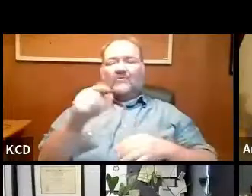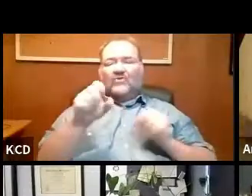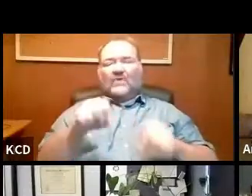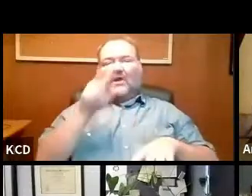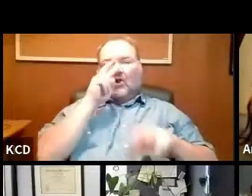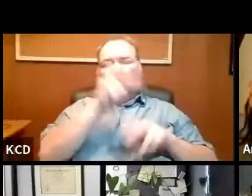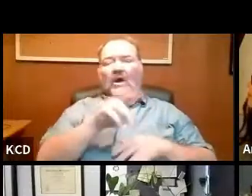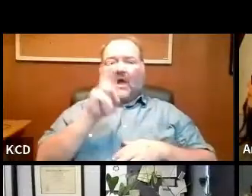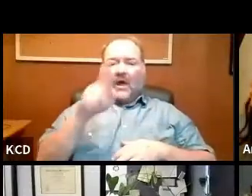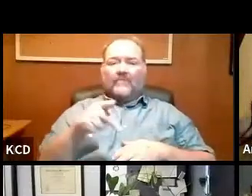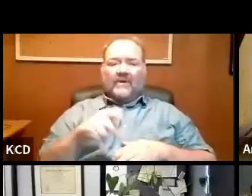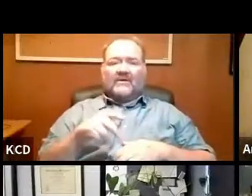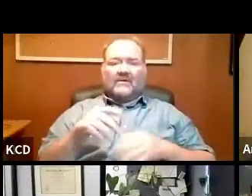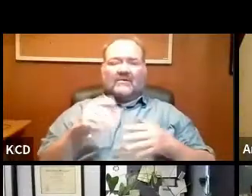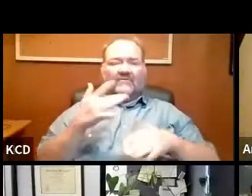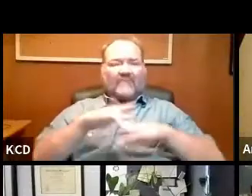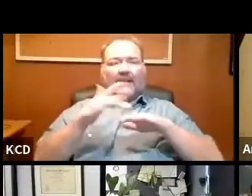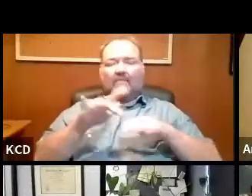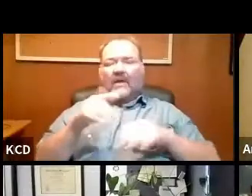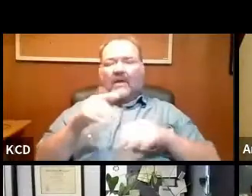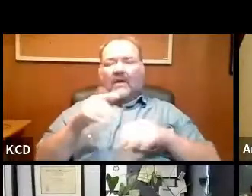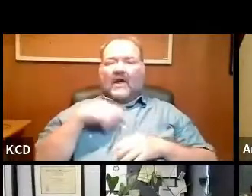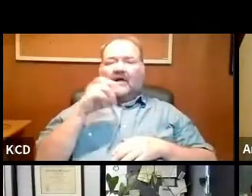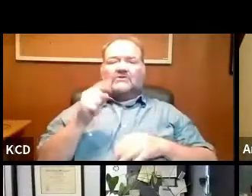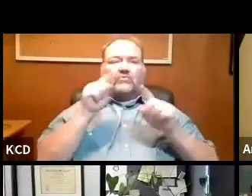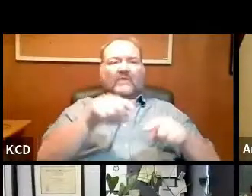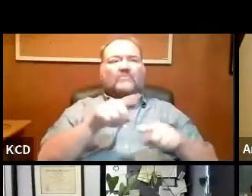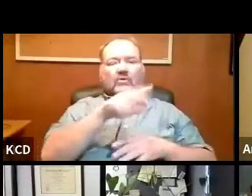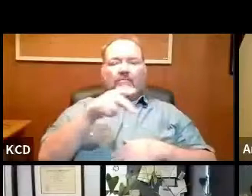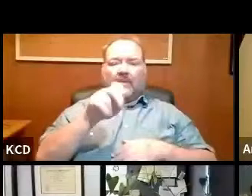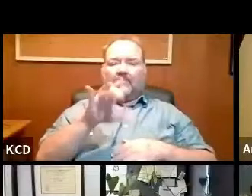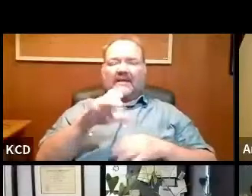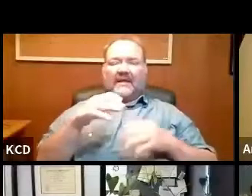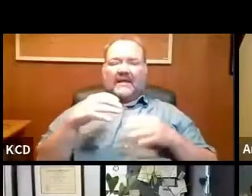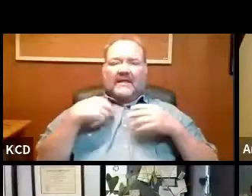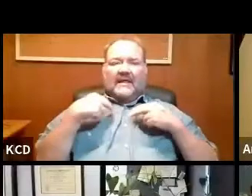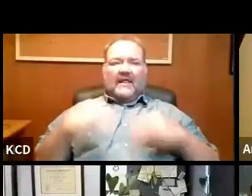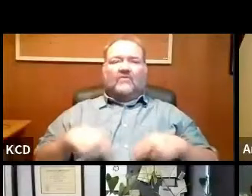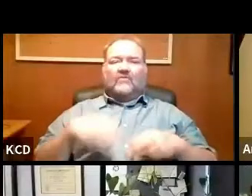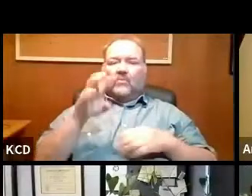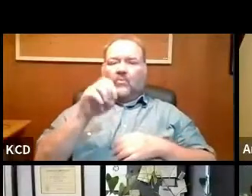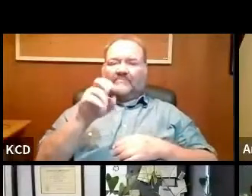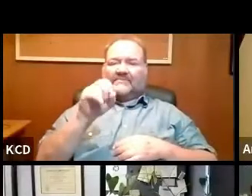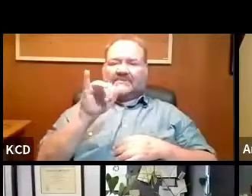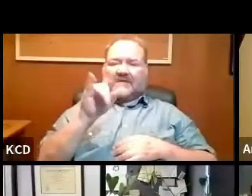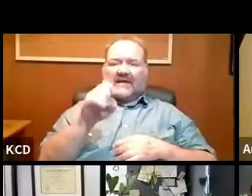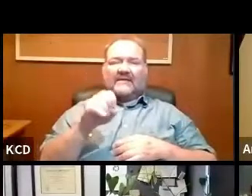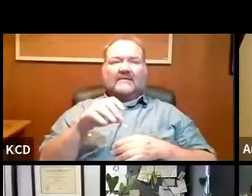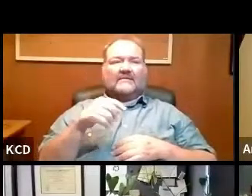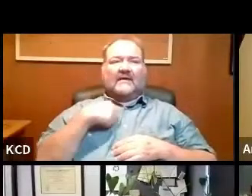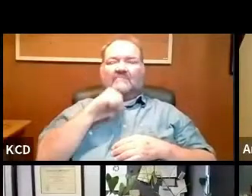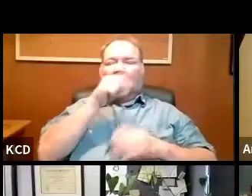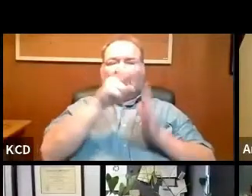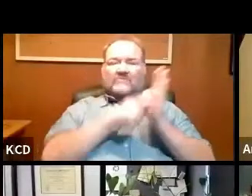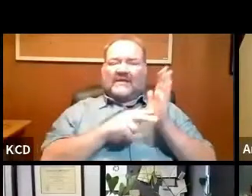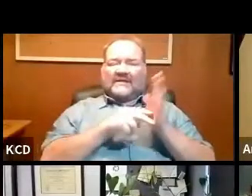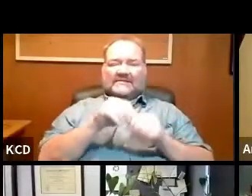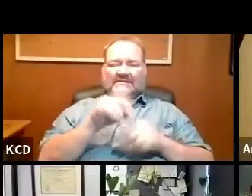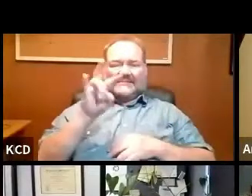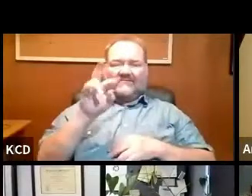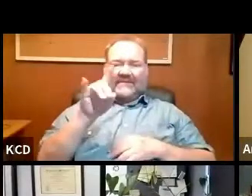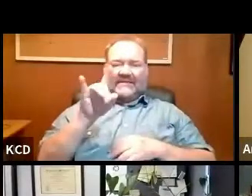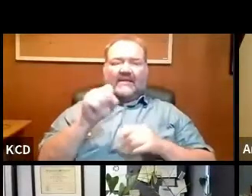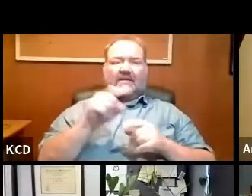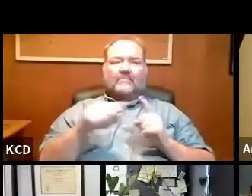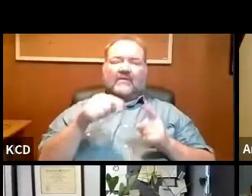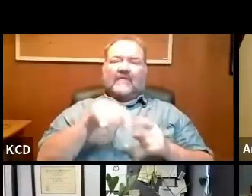that up. It's available. I just went to really their public health website, but they, I haven't been to it in 7 days, but this is